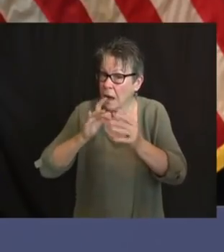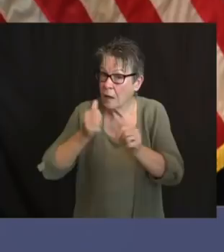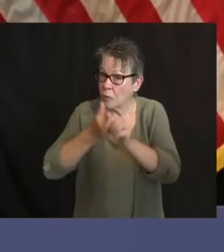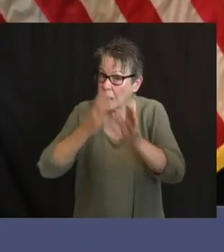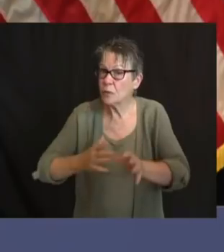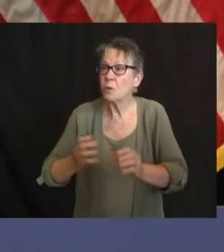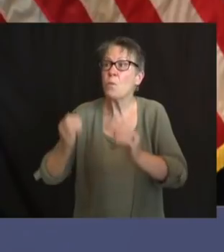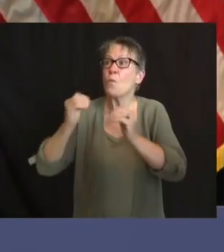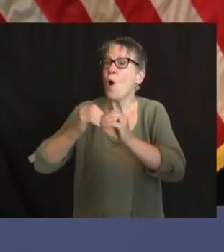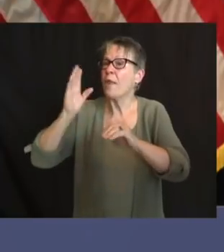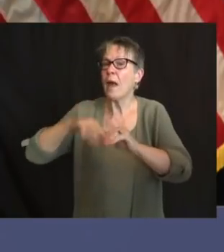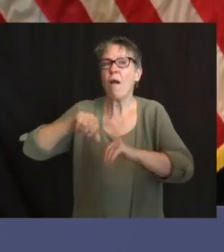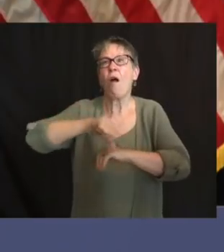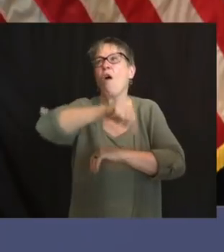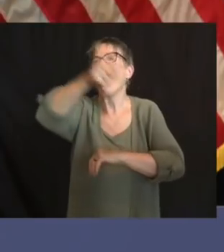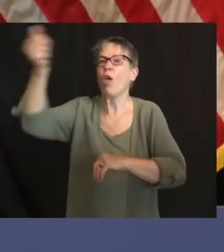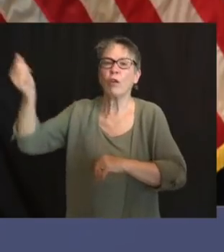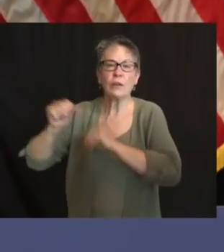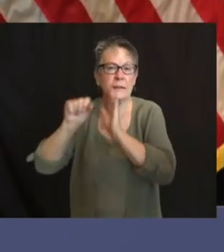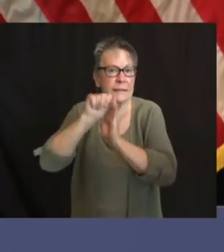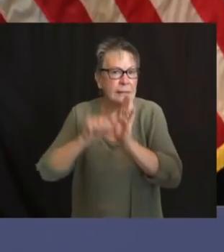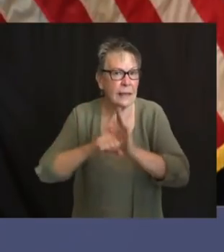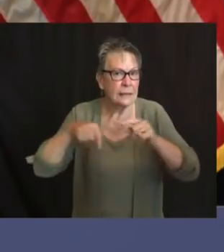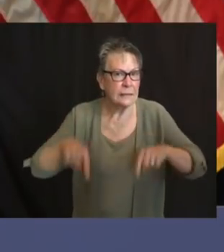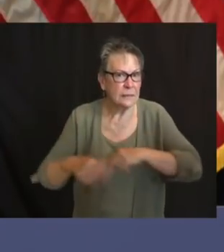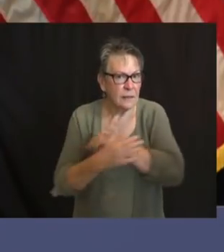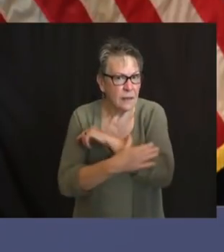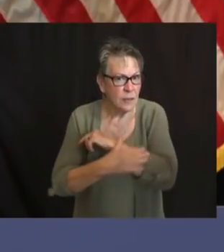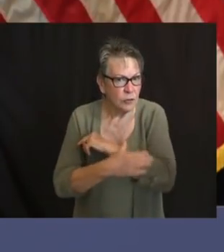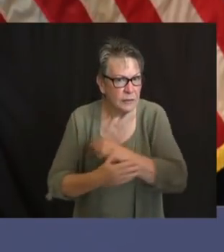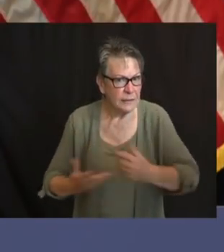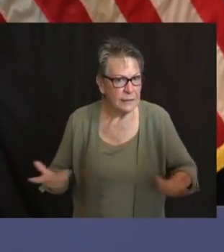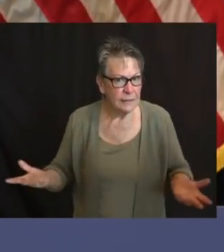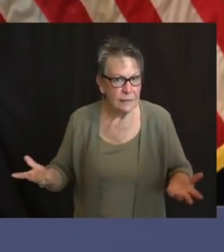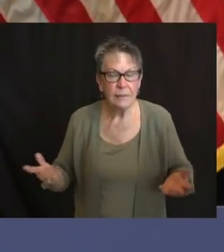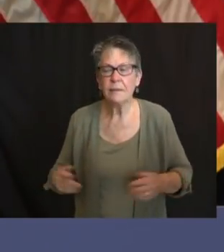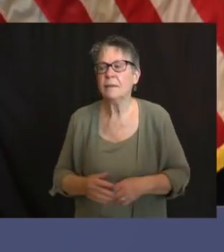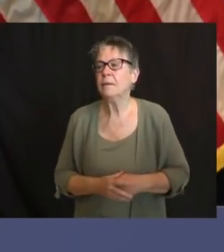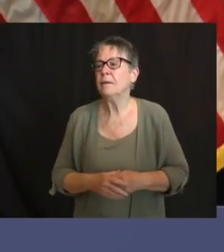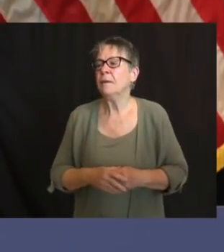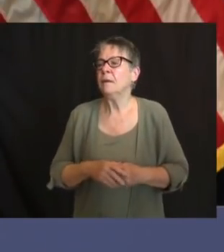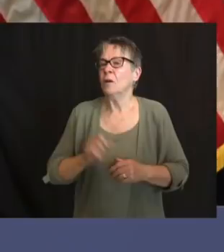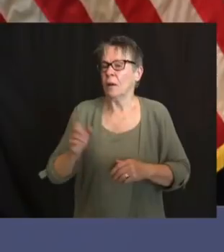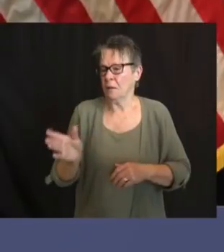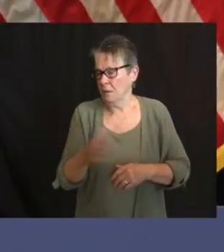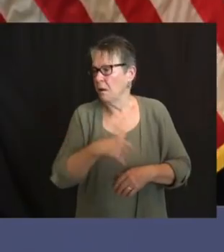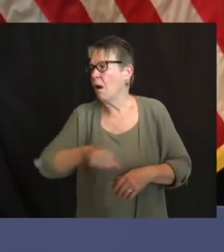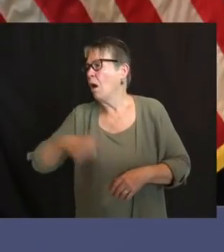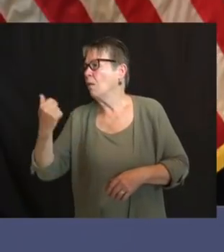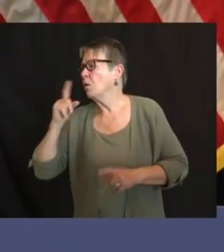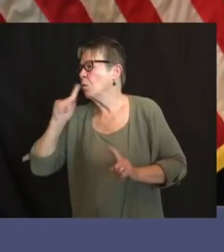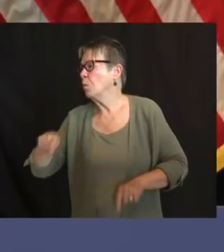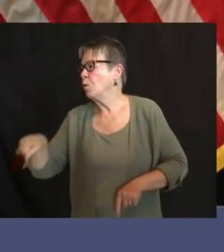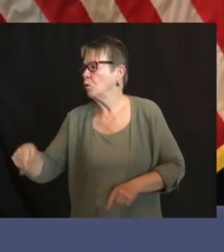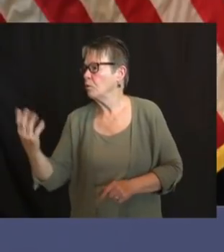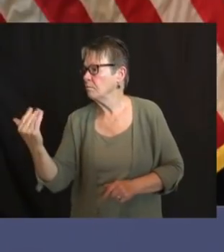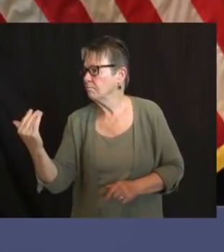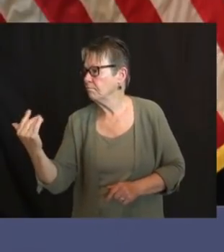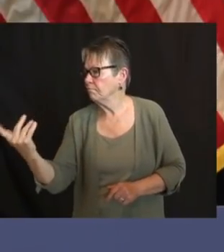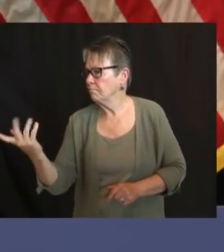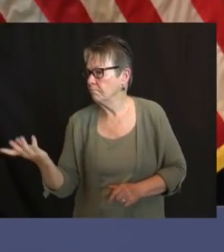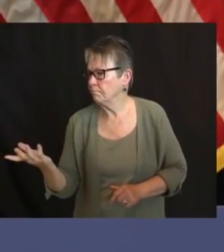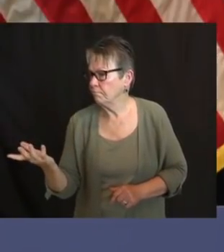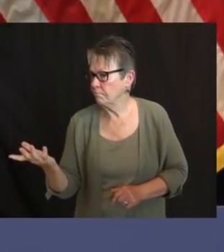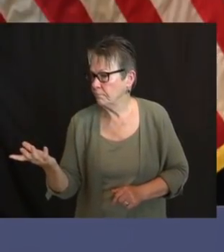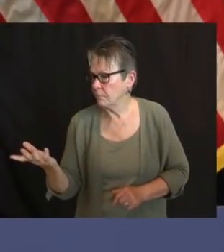contact tracing. A couple of questions. With this whole program being launched and expanded, there are some people, and I think you